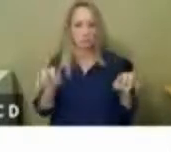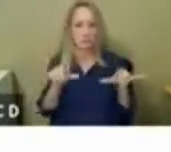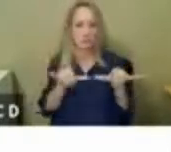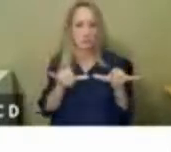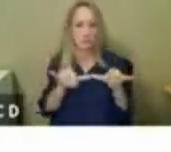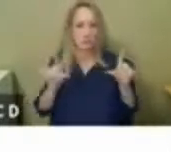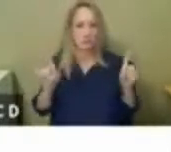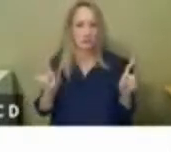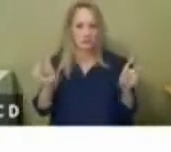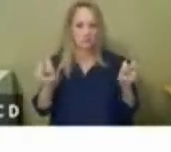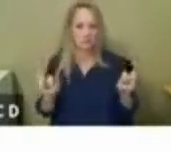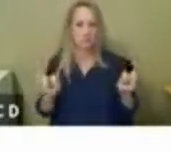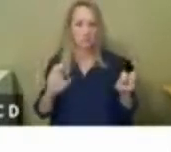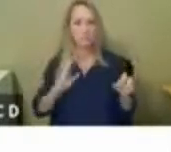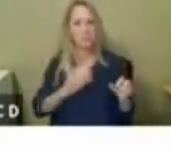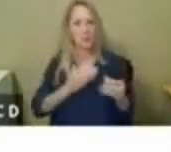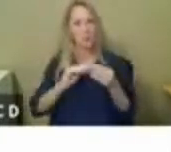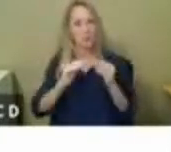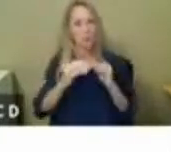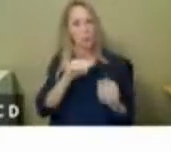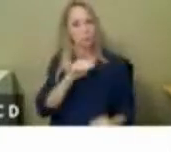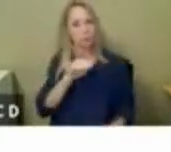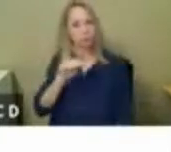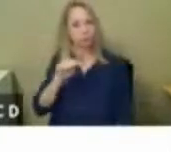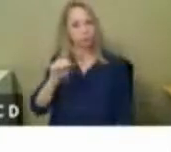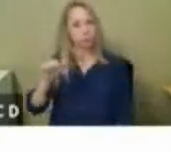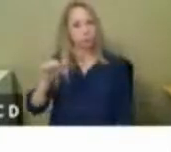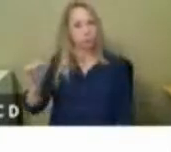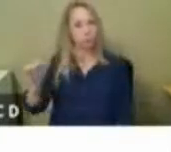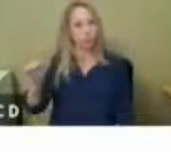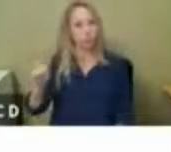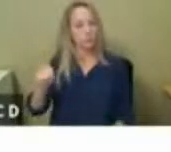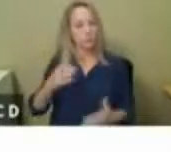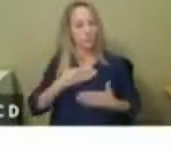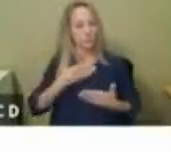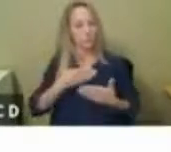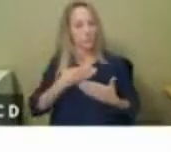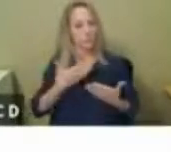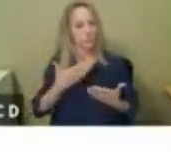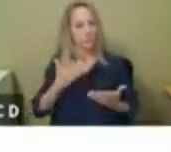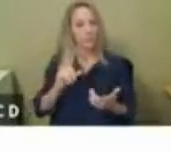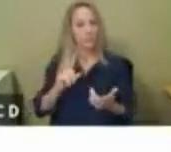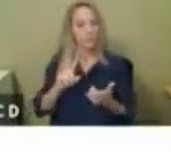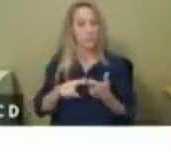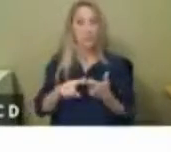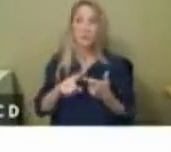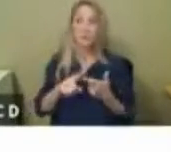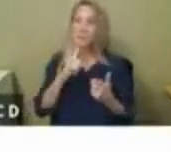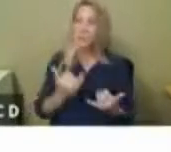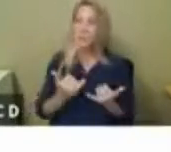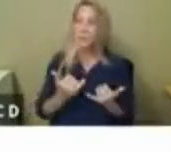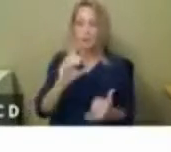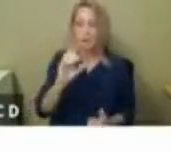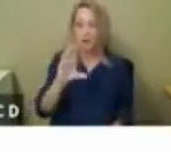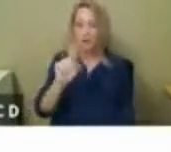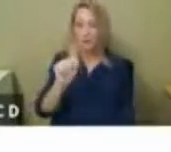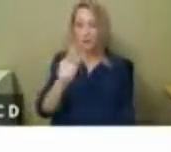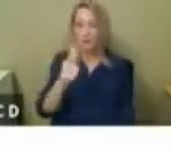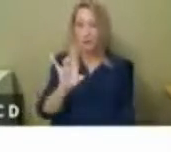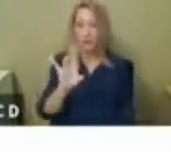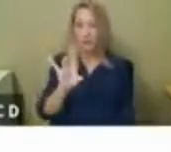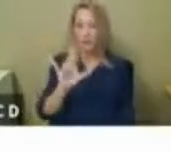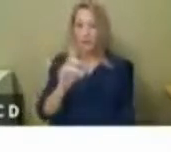steadily now stayed flat. So we're really happy with this. As of today, October 28th, we have